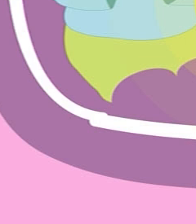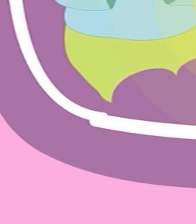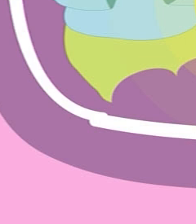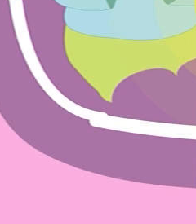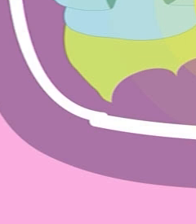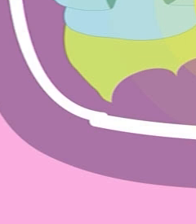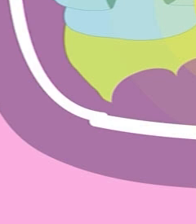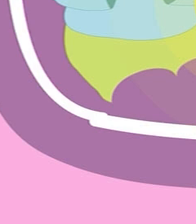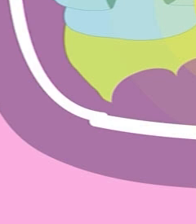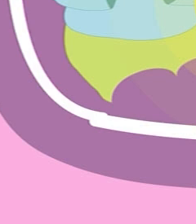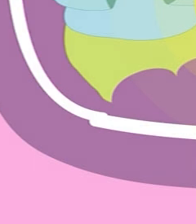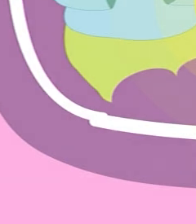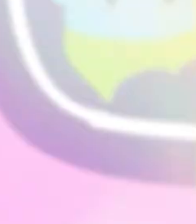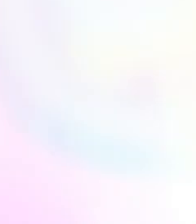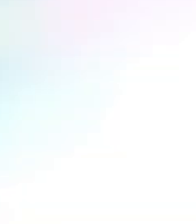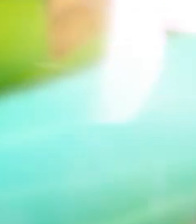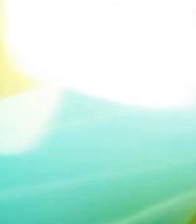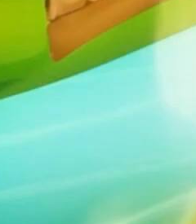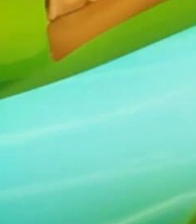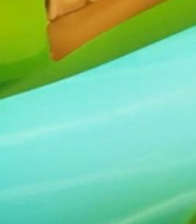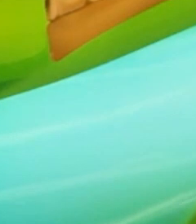moment. Amen.